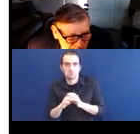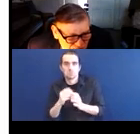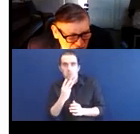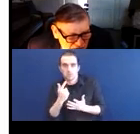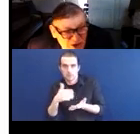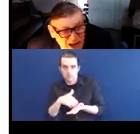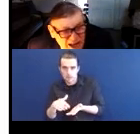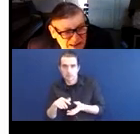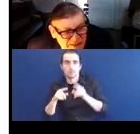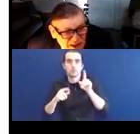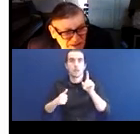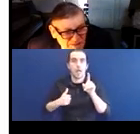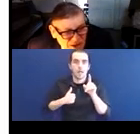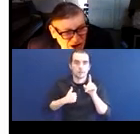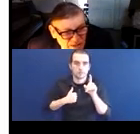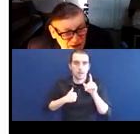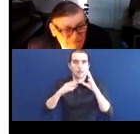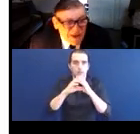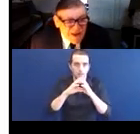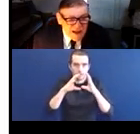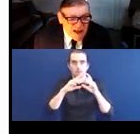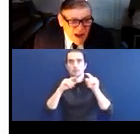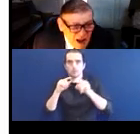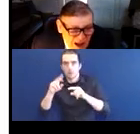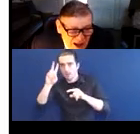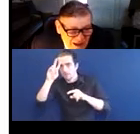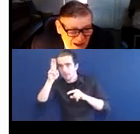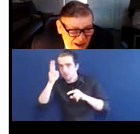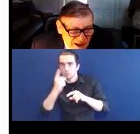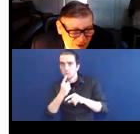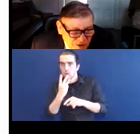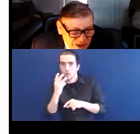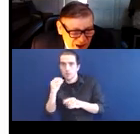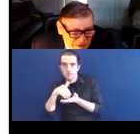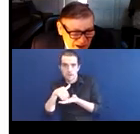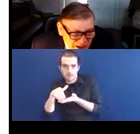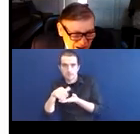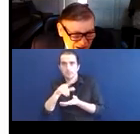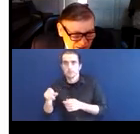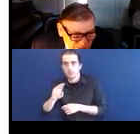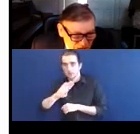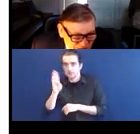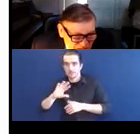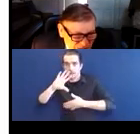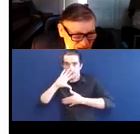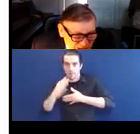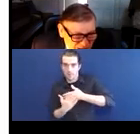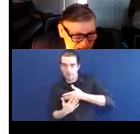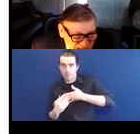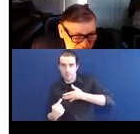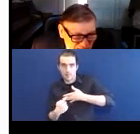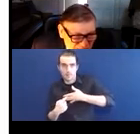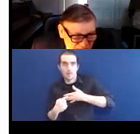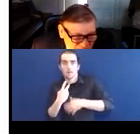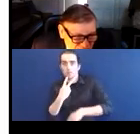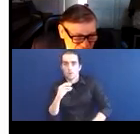and Chile, only 18 million, Colombia, 49 million. Bolivia, we can hardly